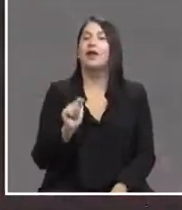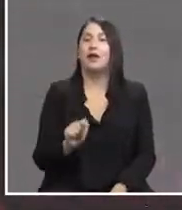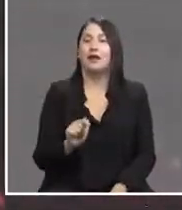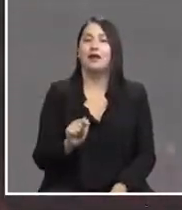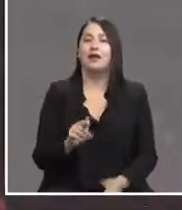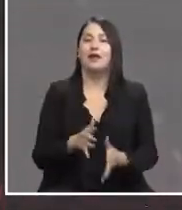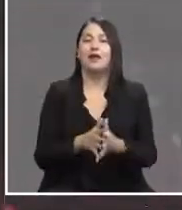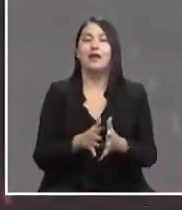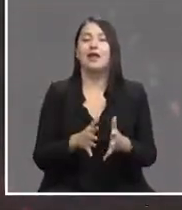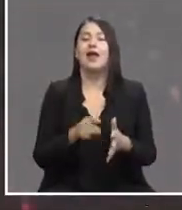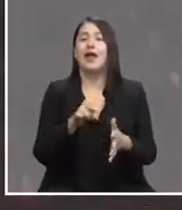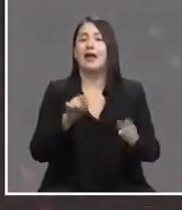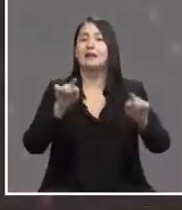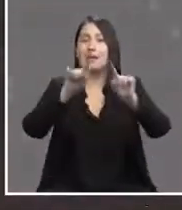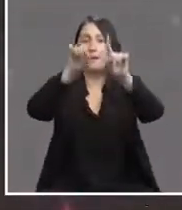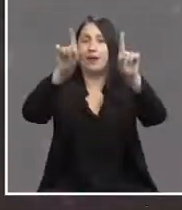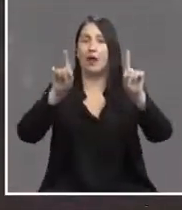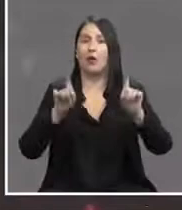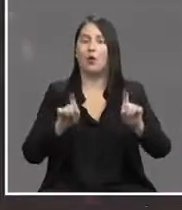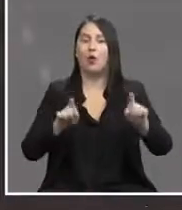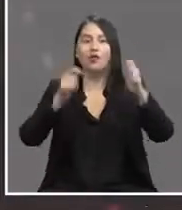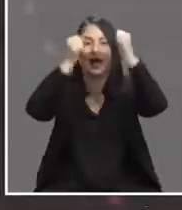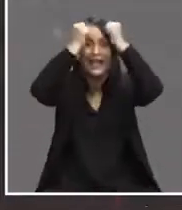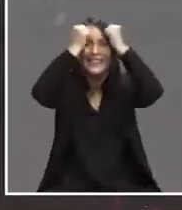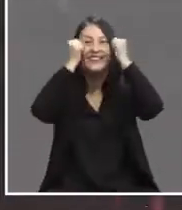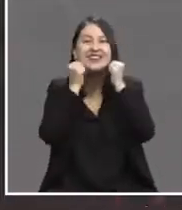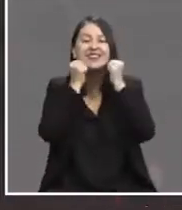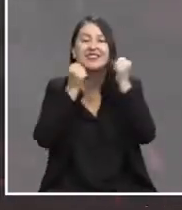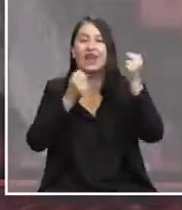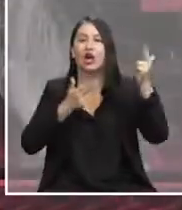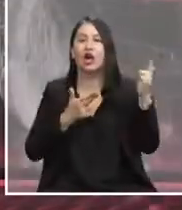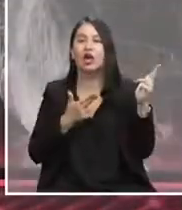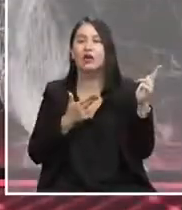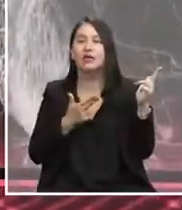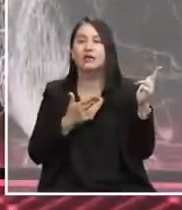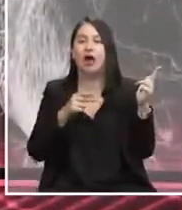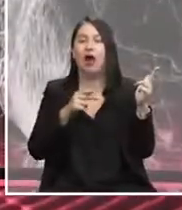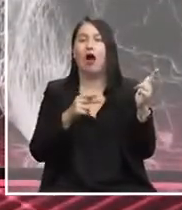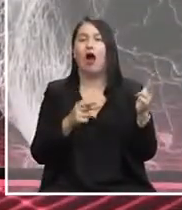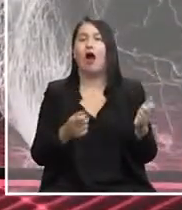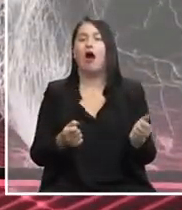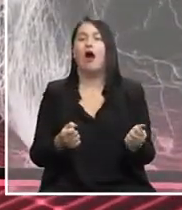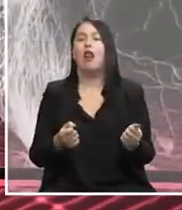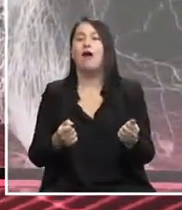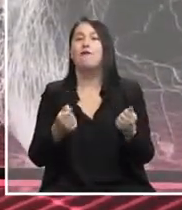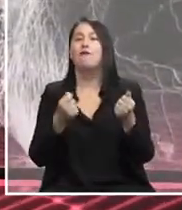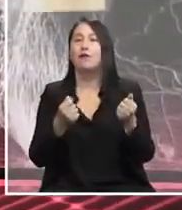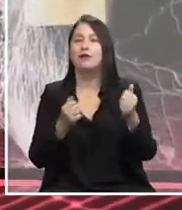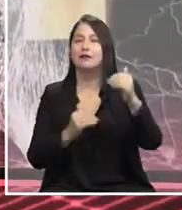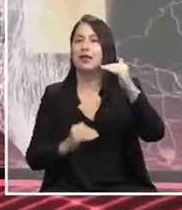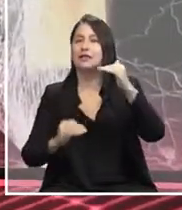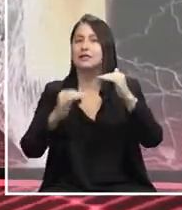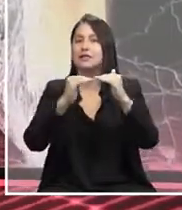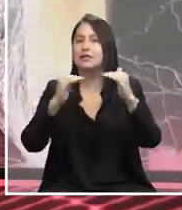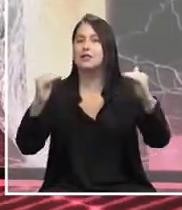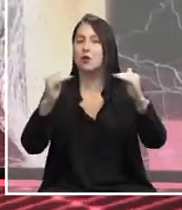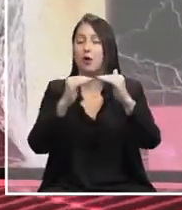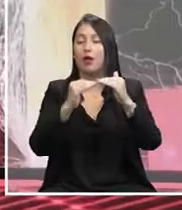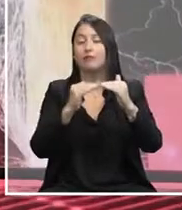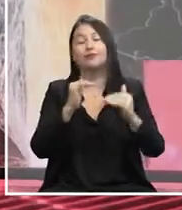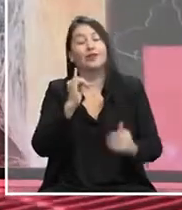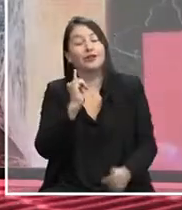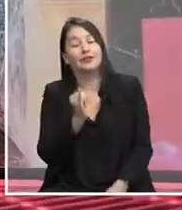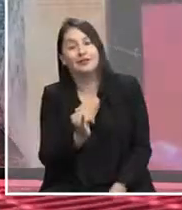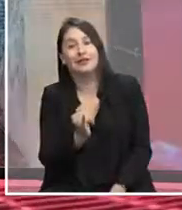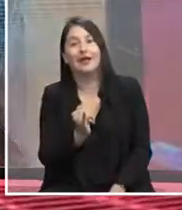notion of asymmetric warfare. You may have heard that because we conducted the warfare conducted